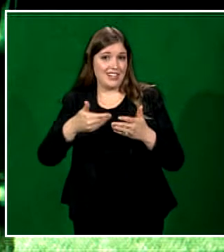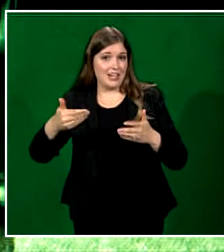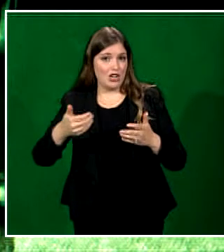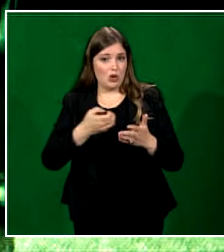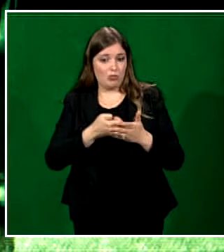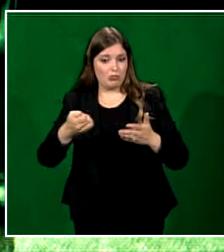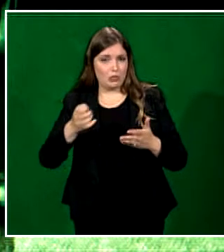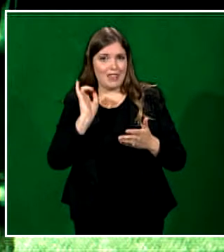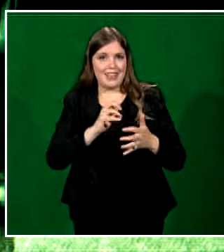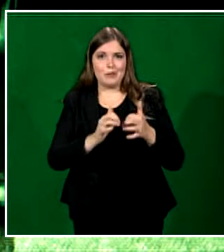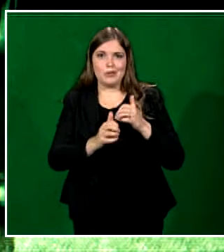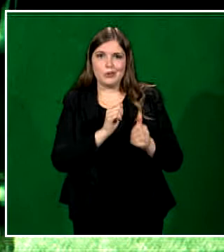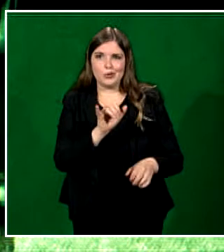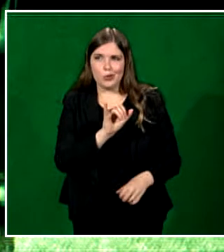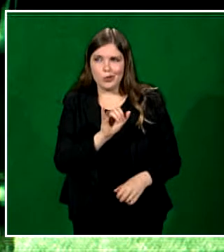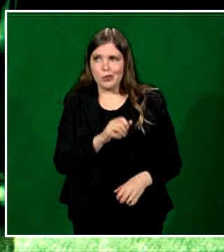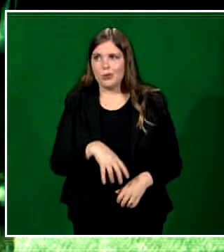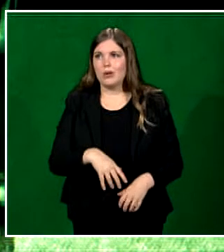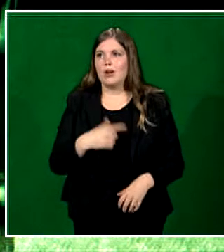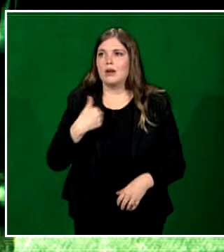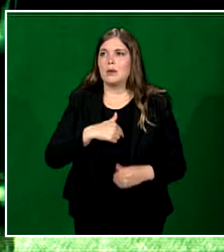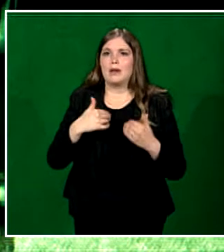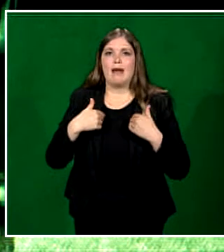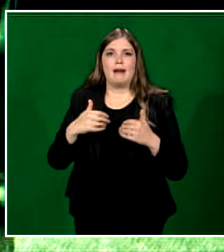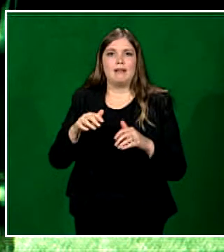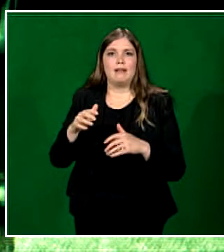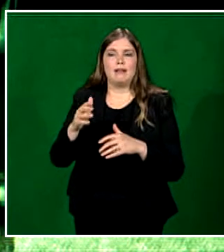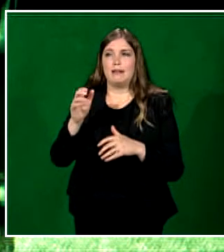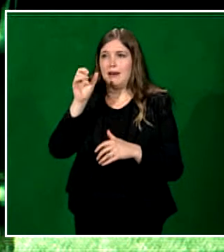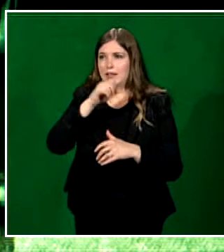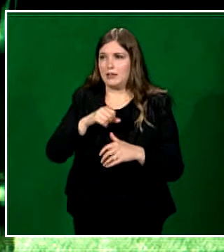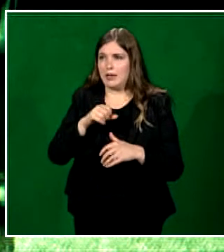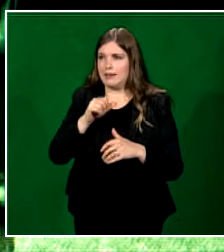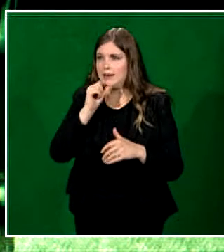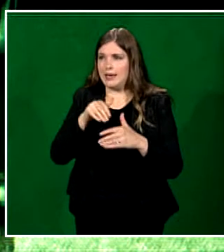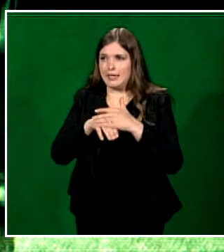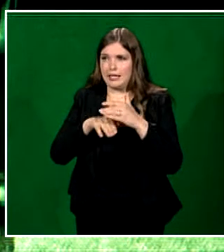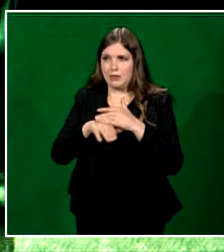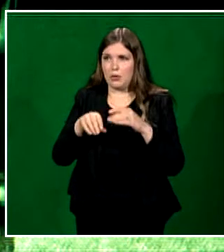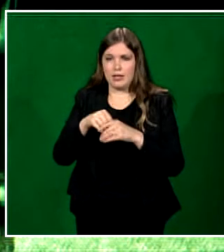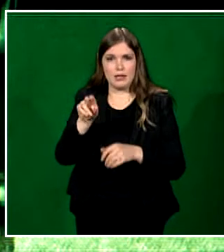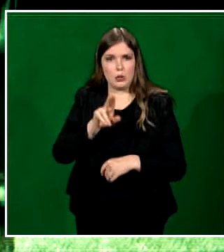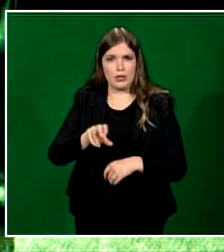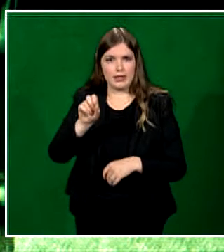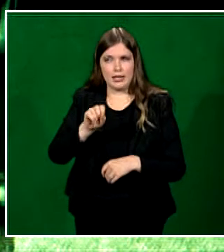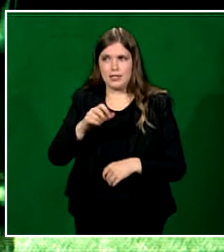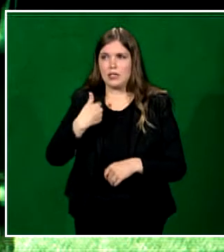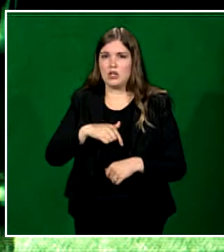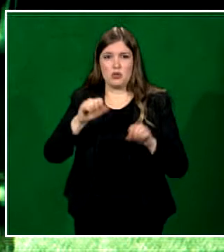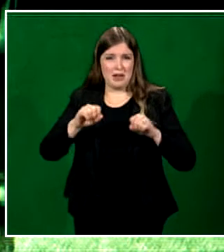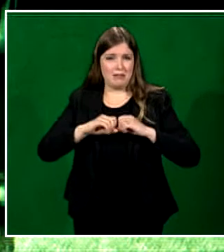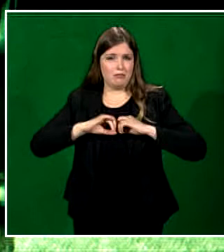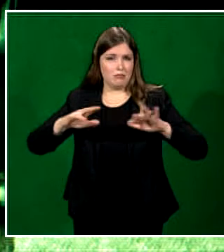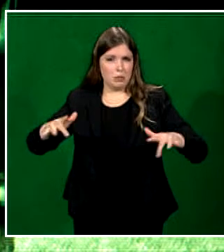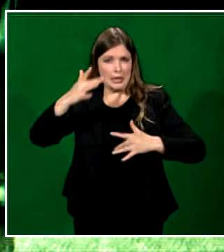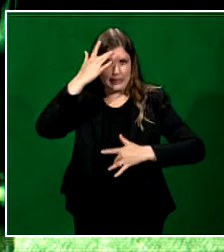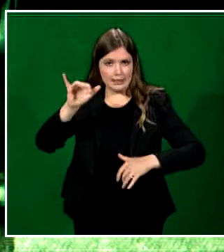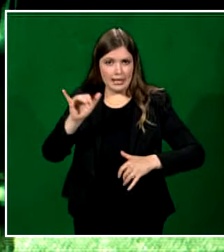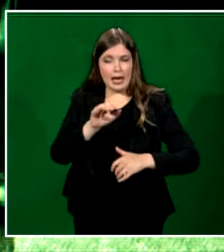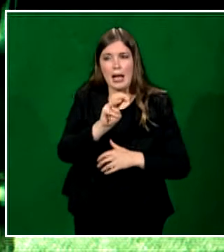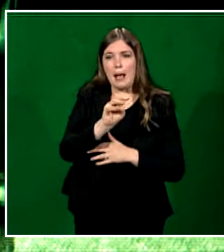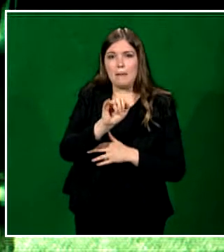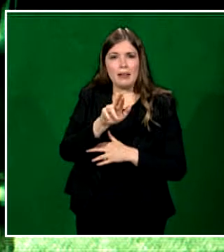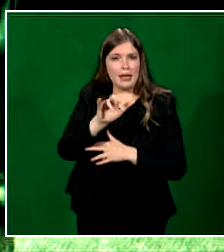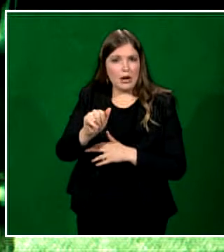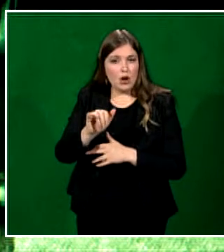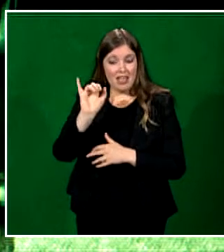valued at about $1.8 million were estimated due to inaccessible landing sites. Pests that can spread diseases like malaria grow in the